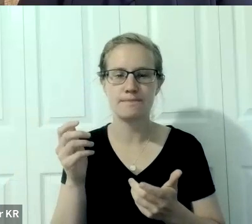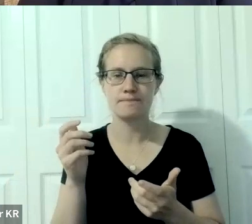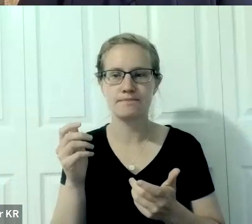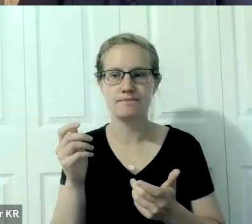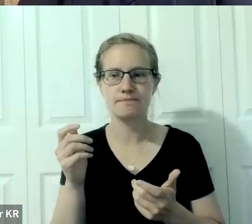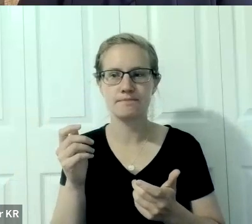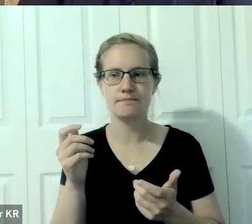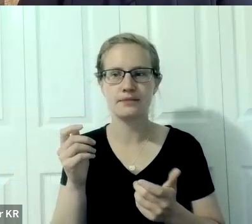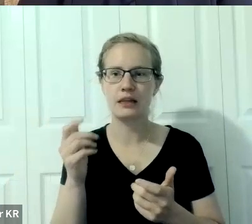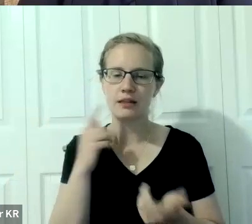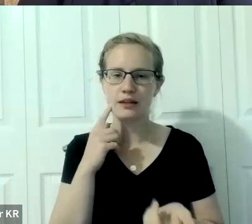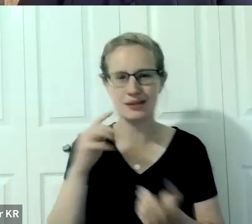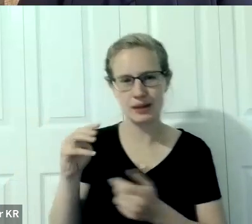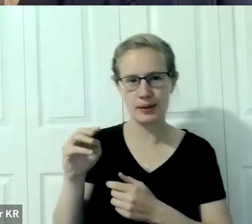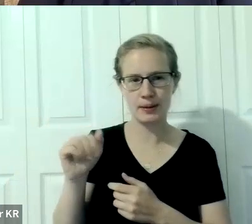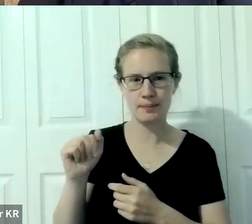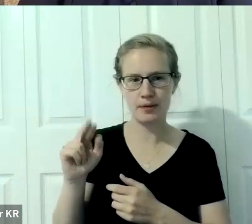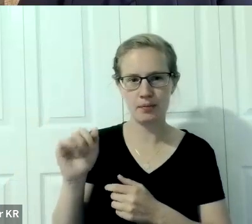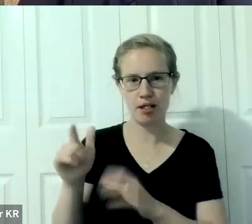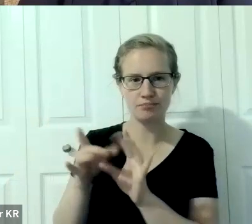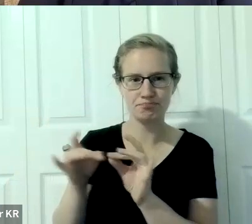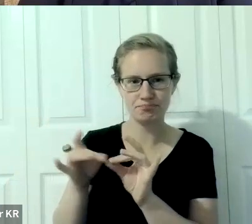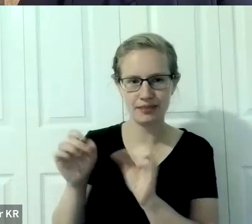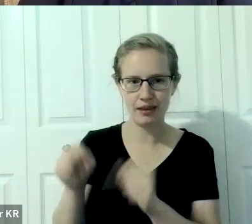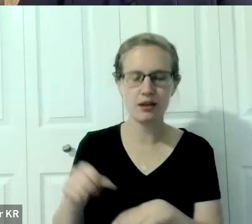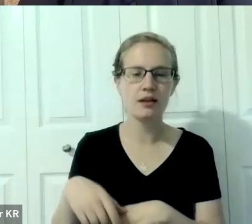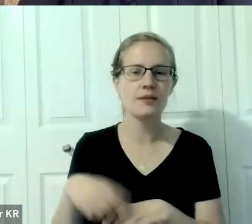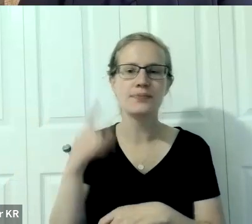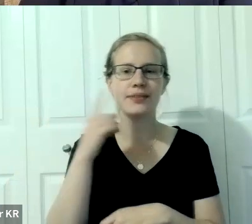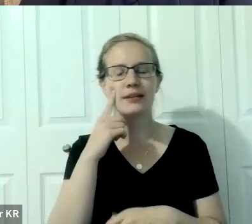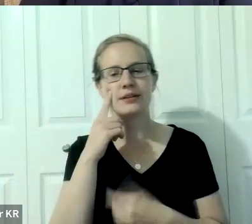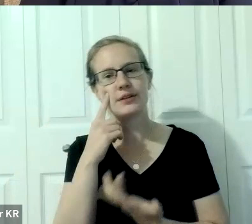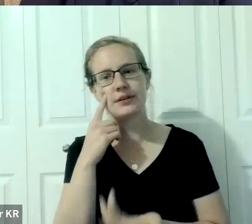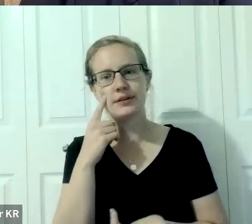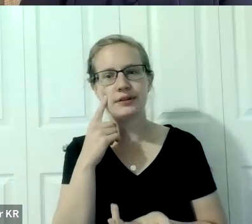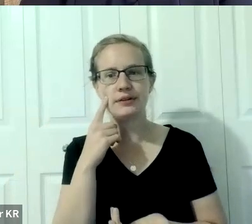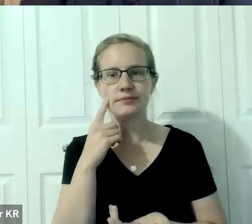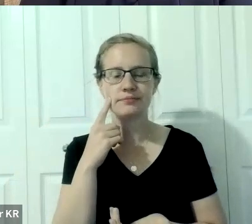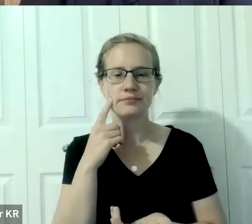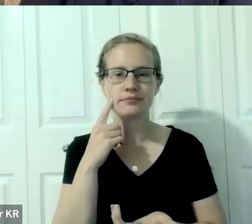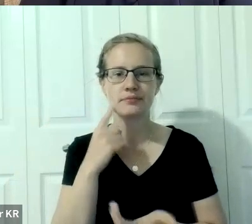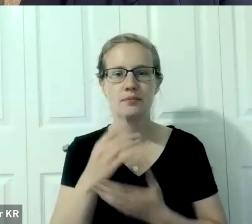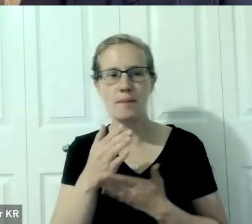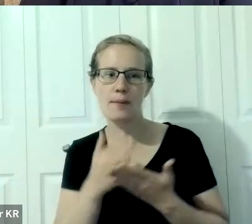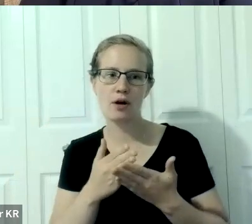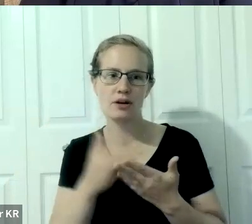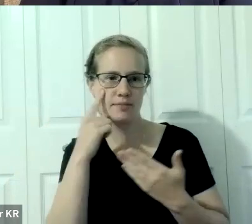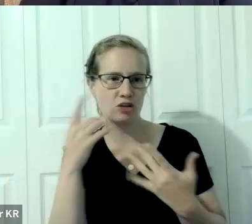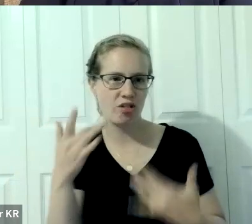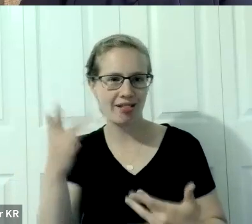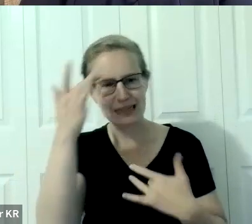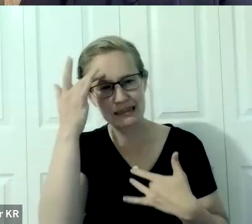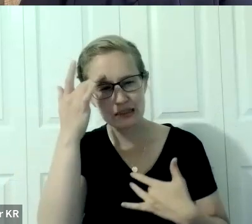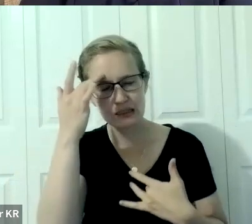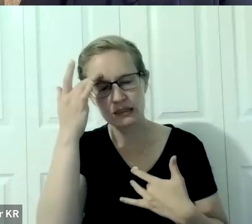I do think there is a certain, and Maribel can probably speak to this, I think there is a certain part of a mental illness